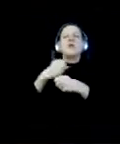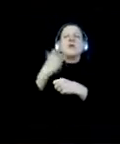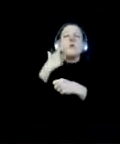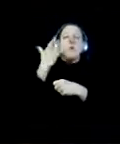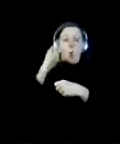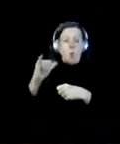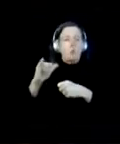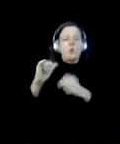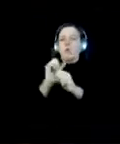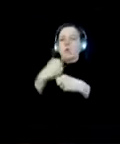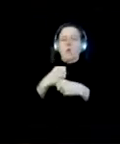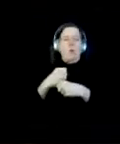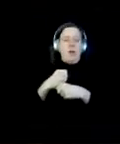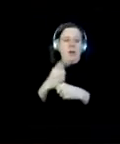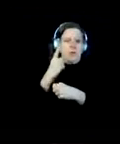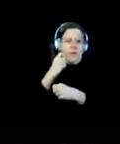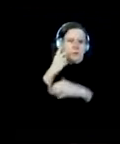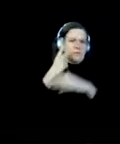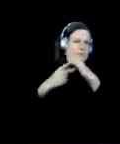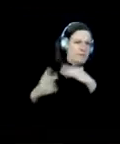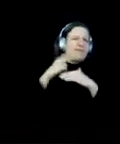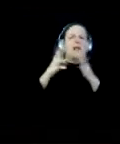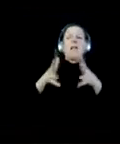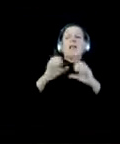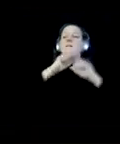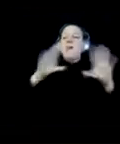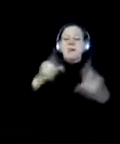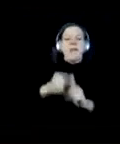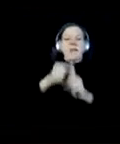disappeared, leaving behind nothing but flowers.